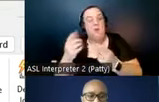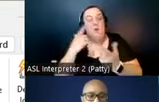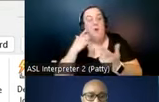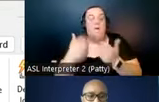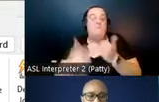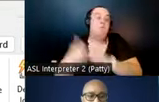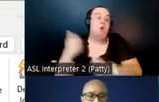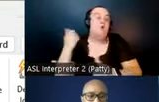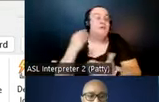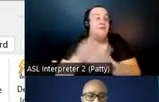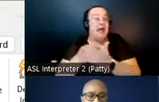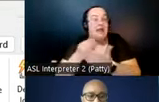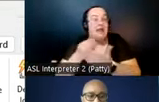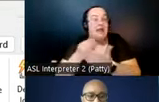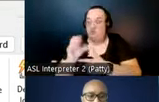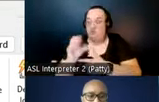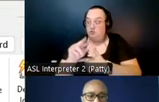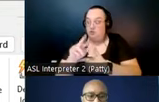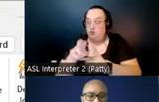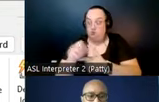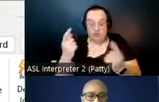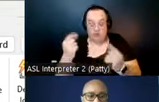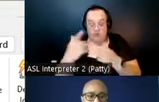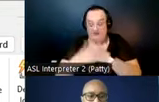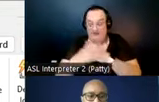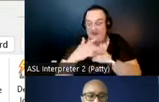the funding sources we have available to us